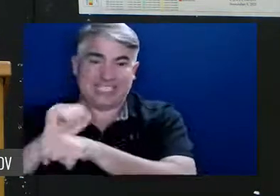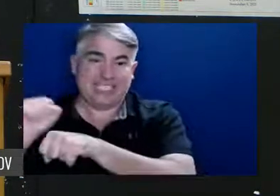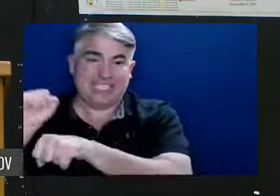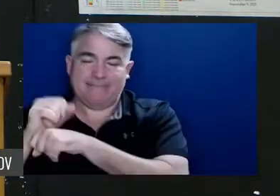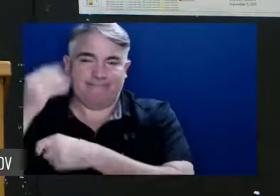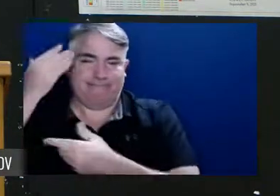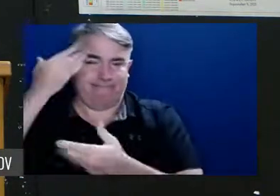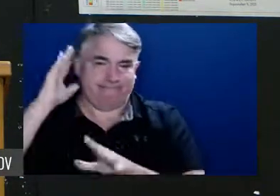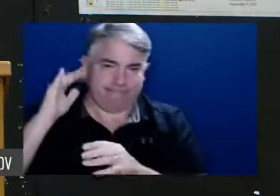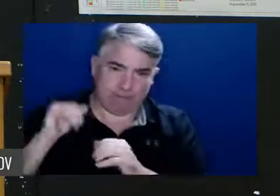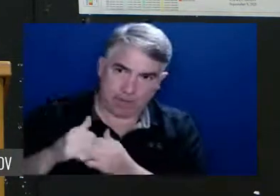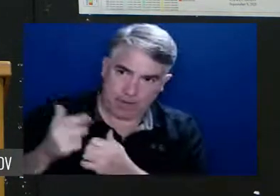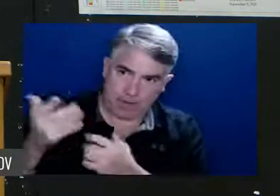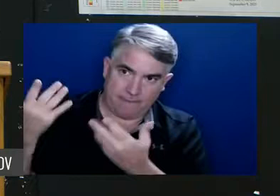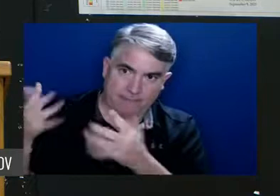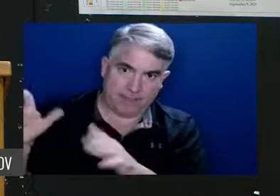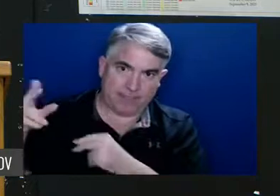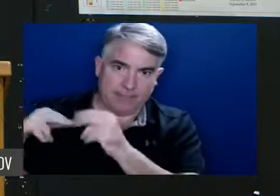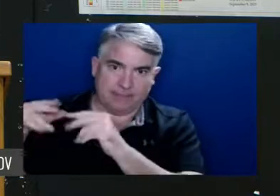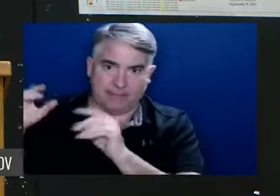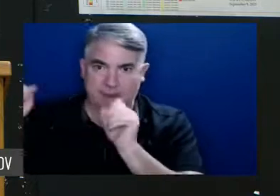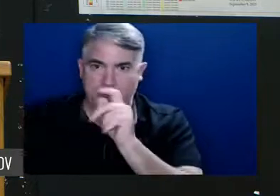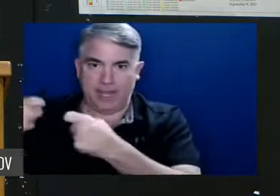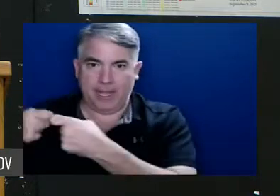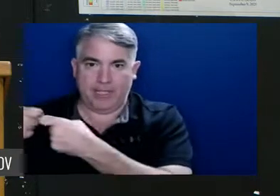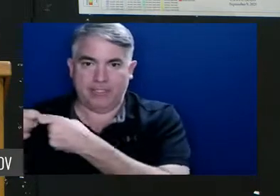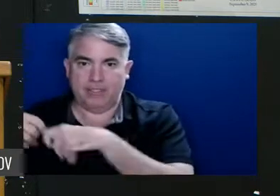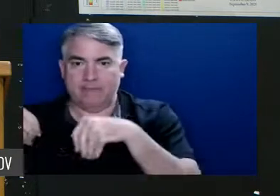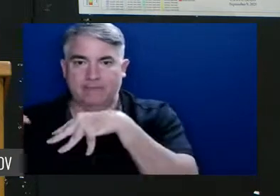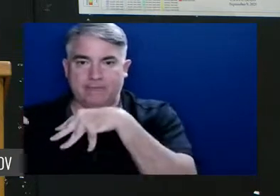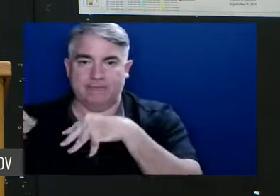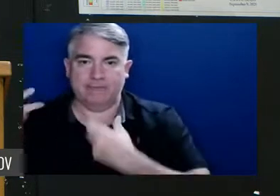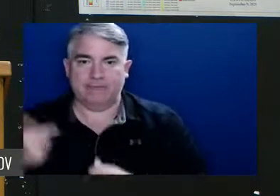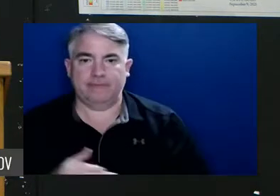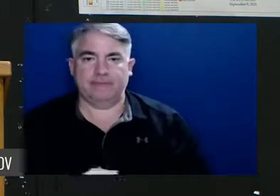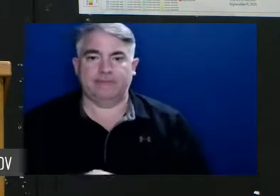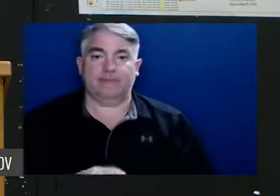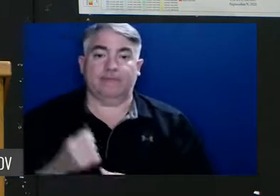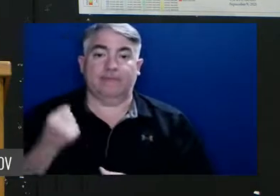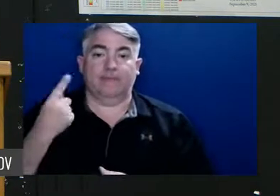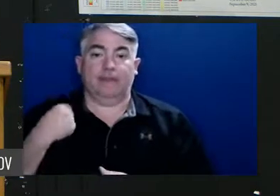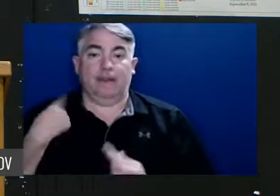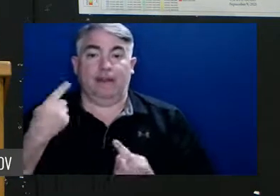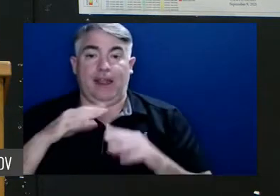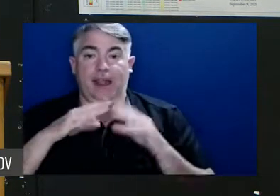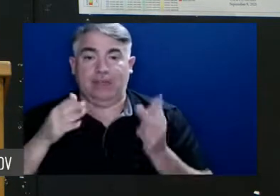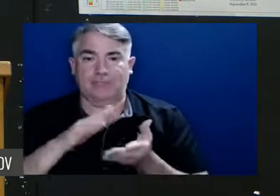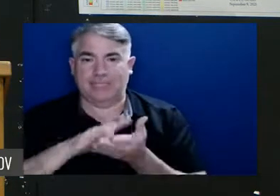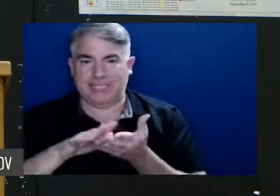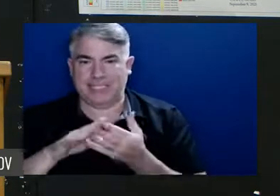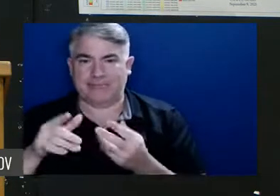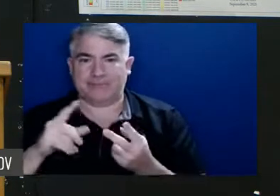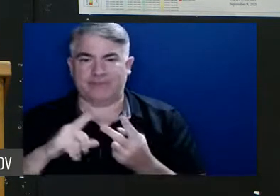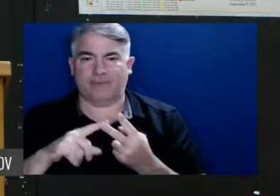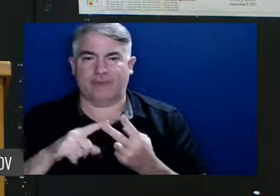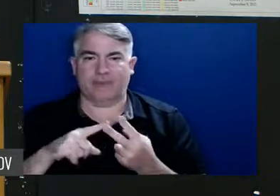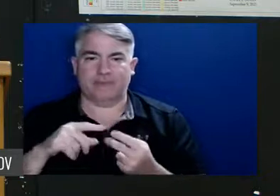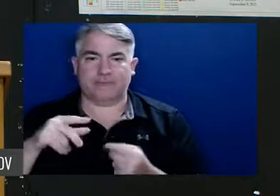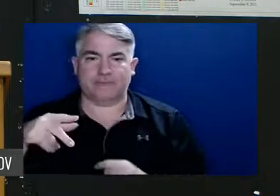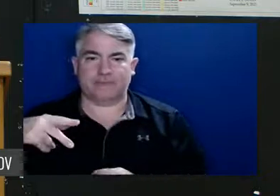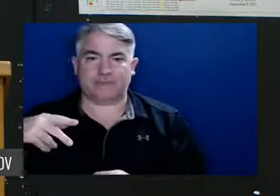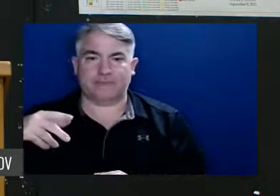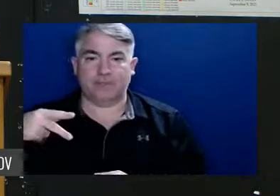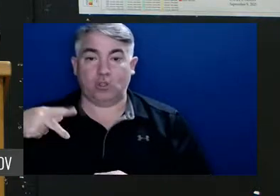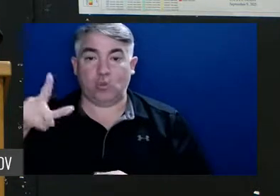Phase 1 household hazardous cleanup continues. You can track the progress on the plumascounty.us website to see if your property's been